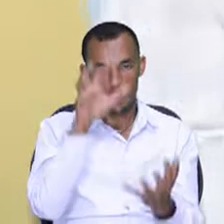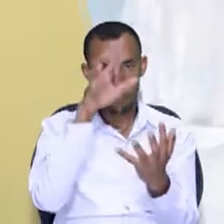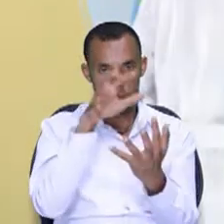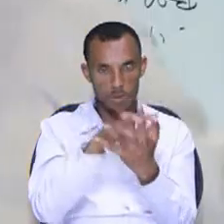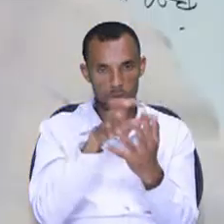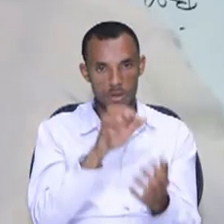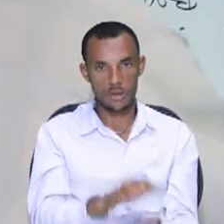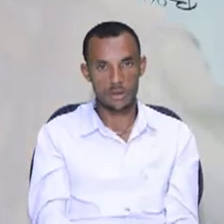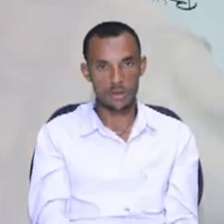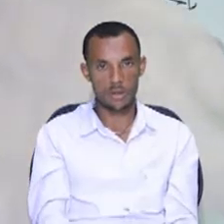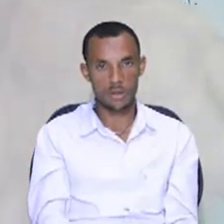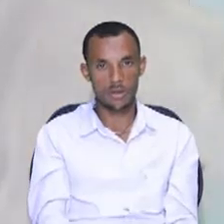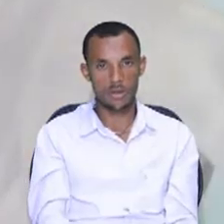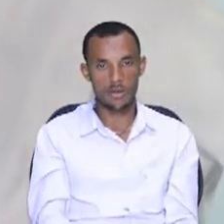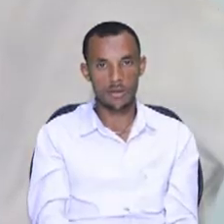contains